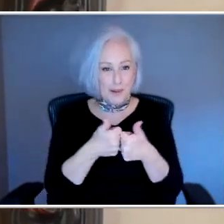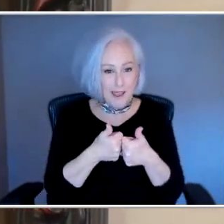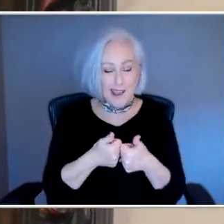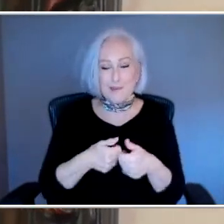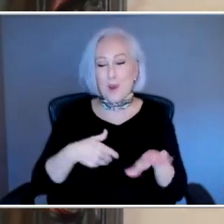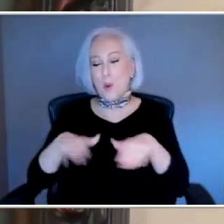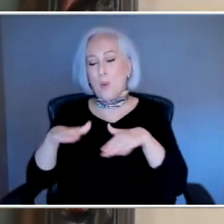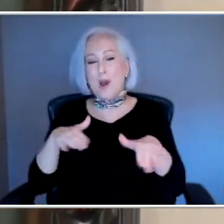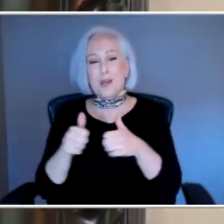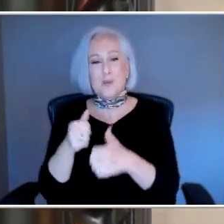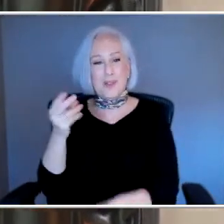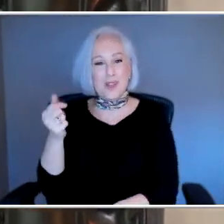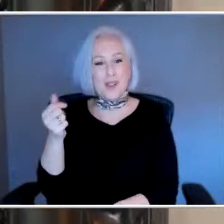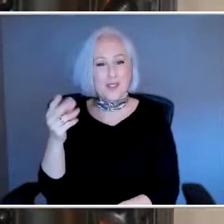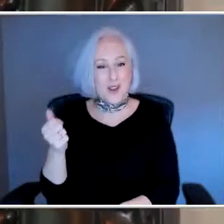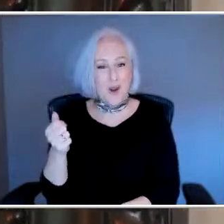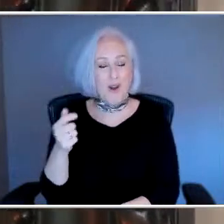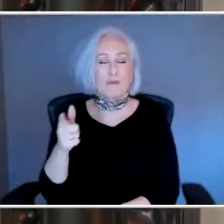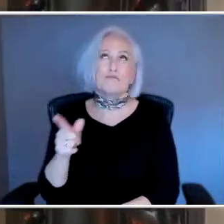for.